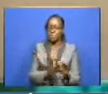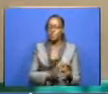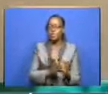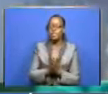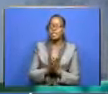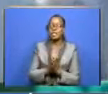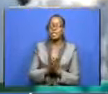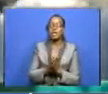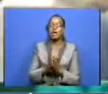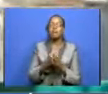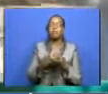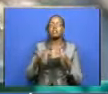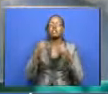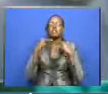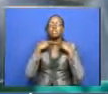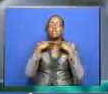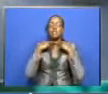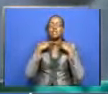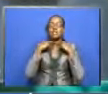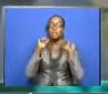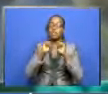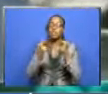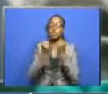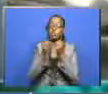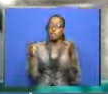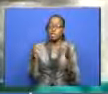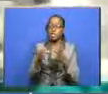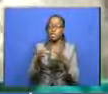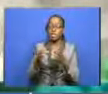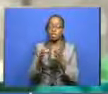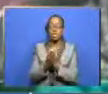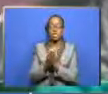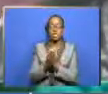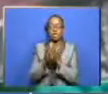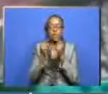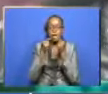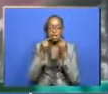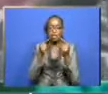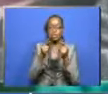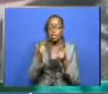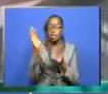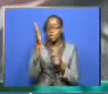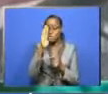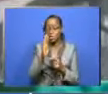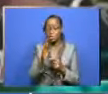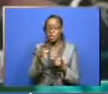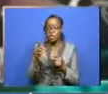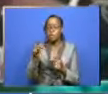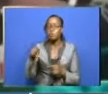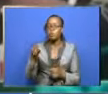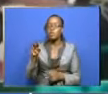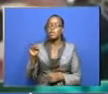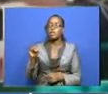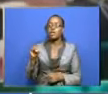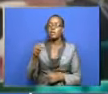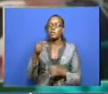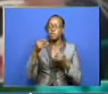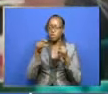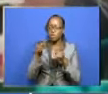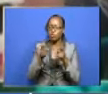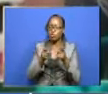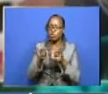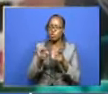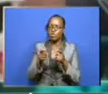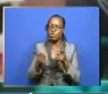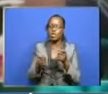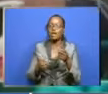lockdown restrictions on social gatherings across England are to be announced as British Prime Minister Boris Johnson tries to control a